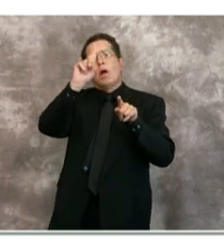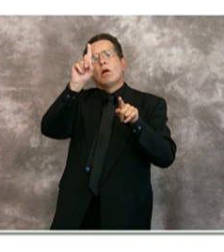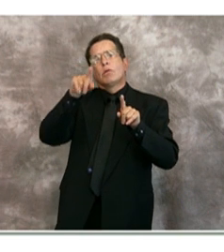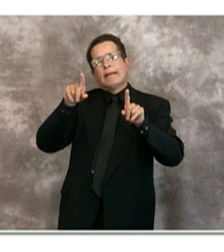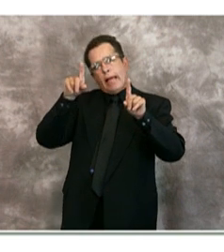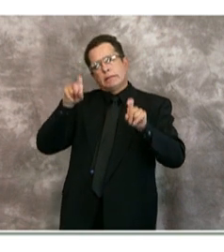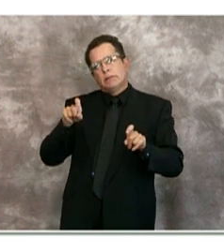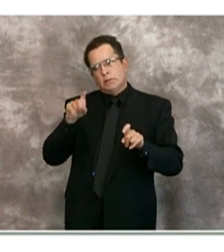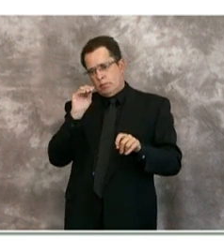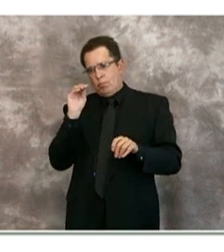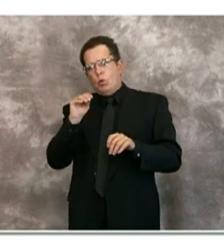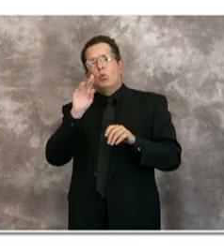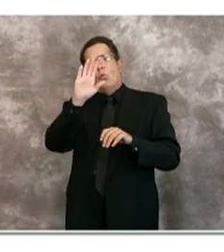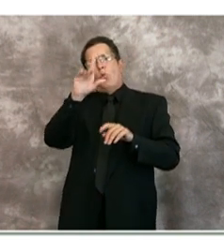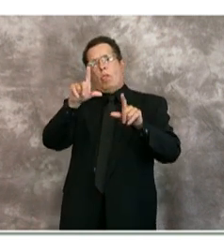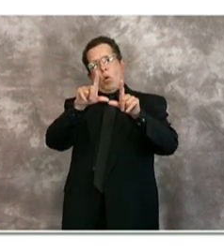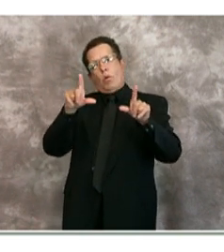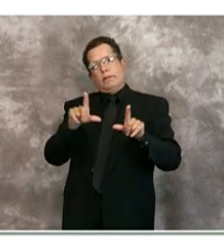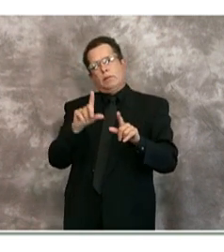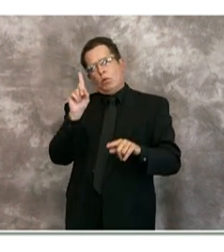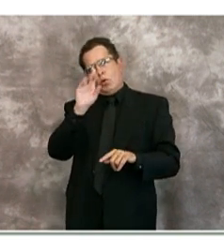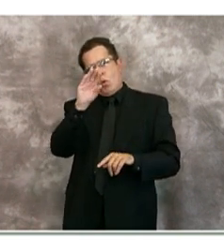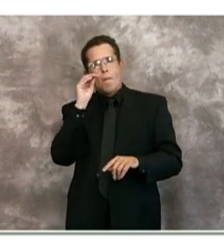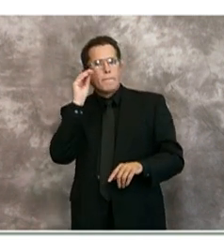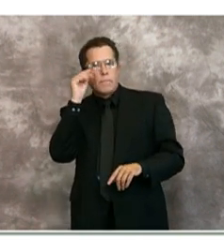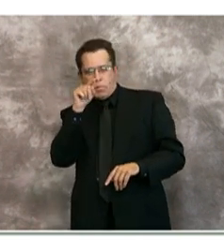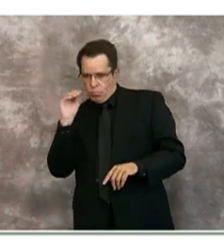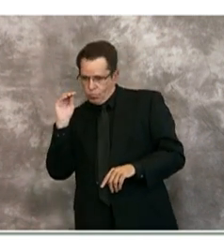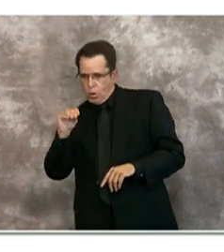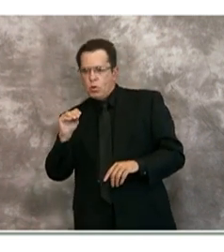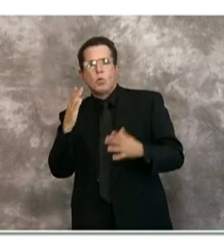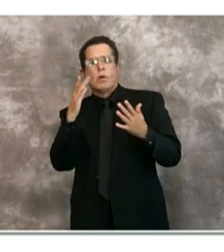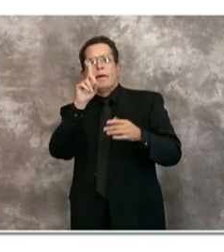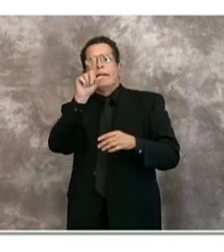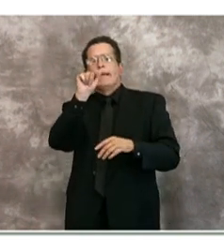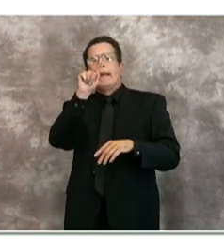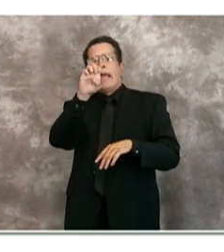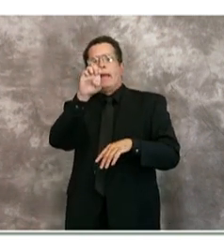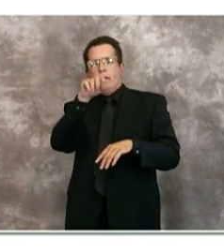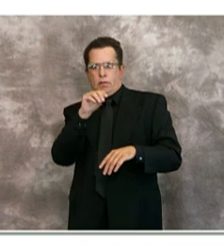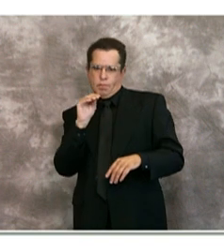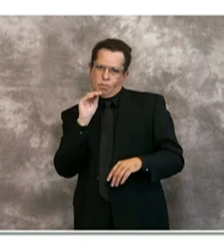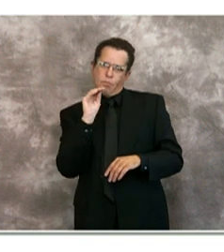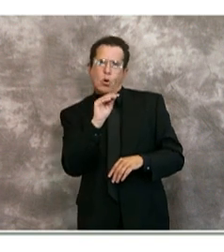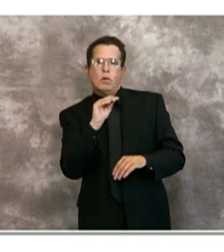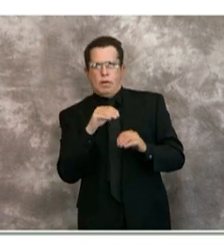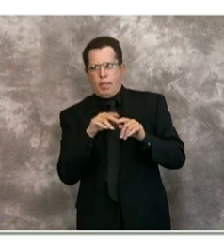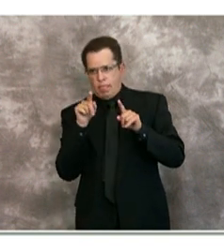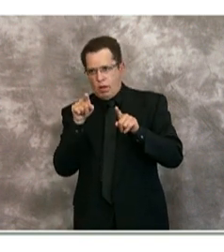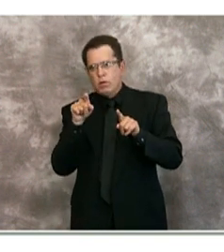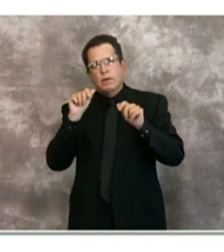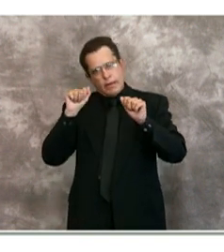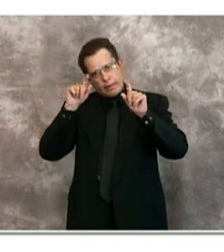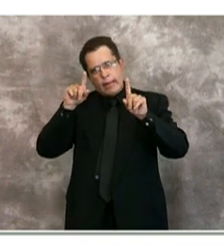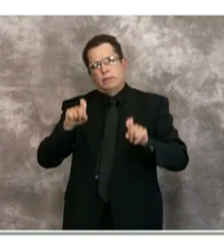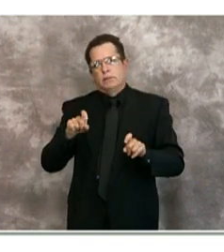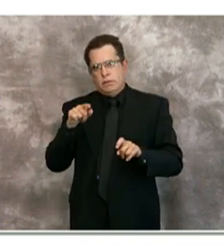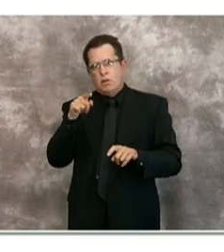site by putting in your location or by the date you want to get tested. You can also go to